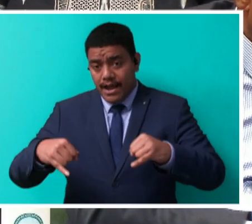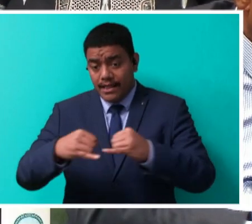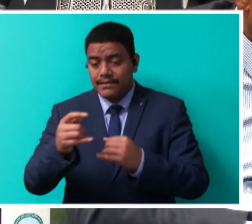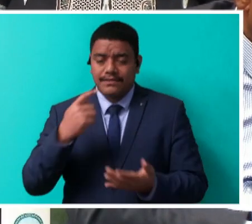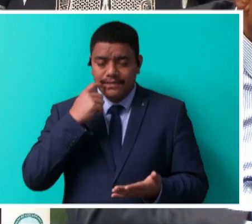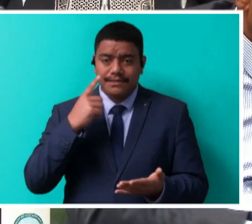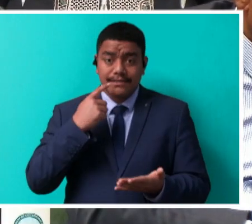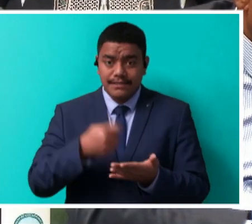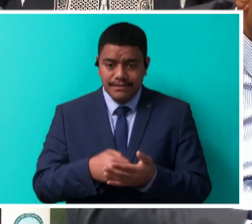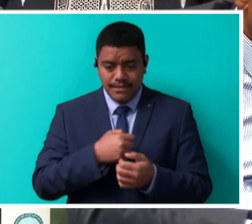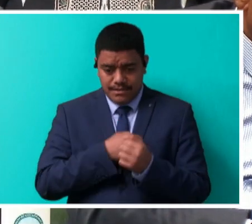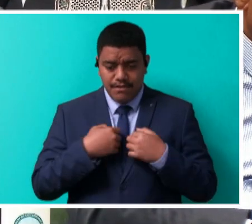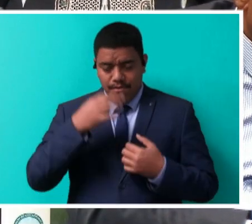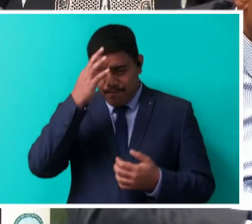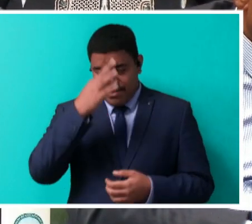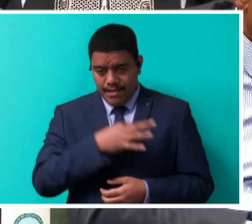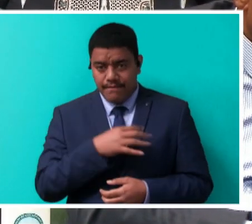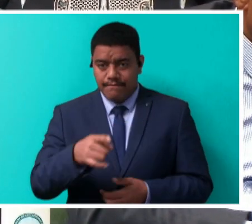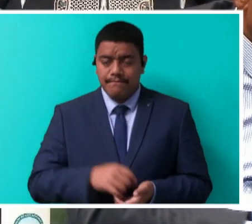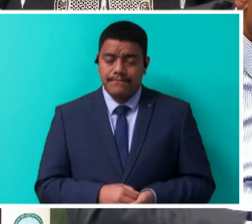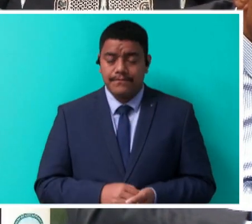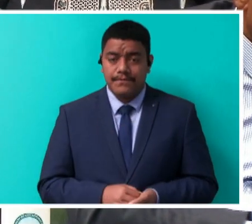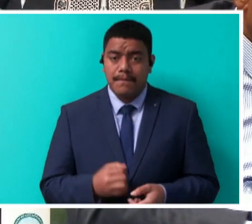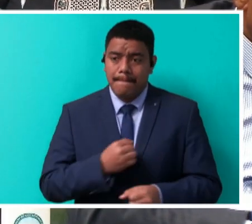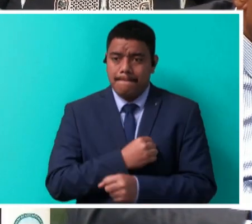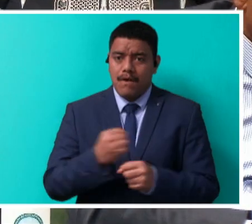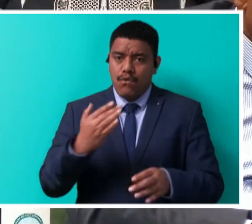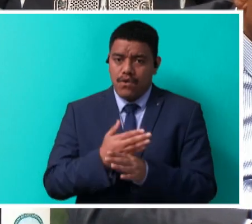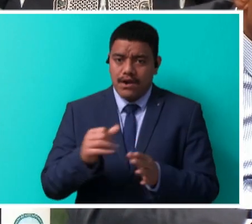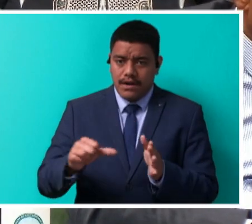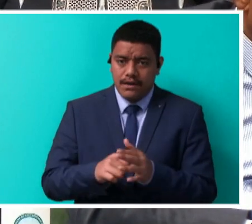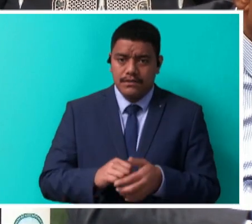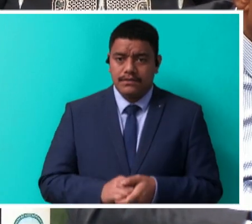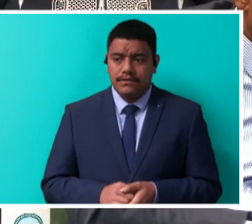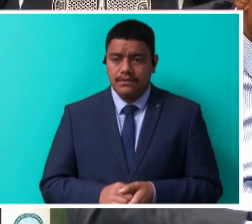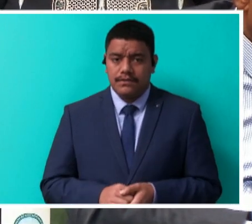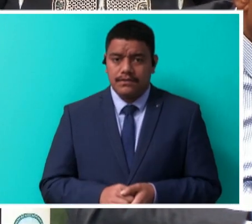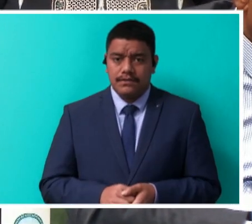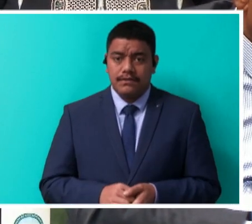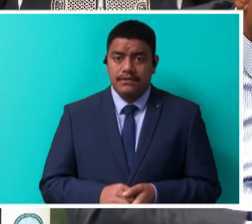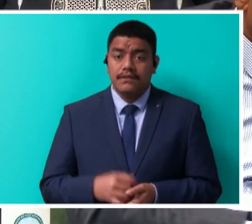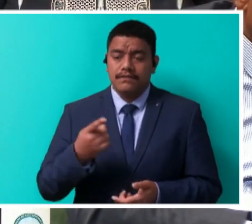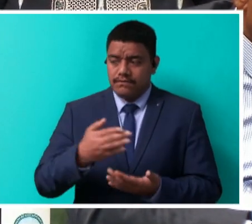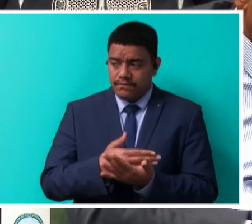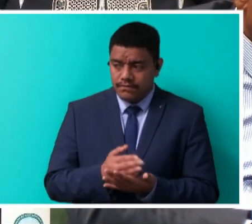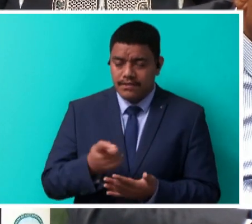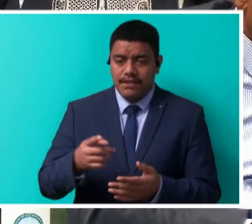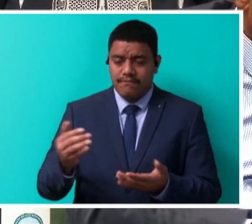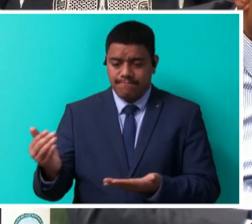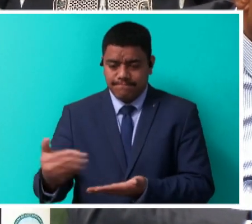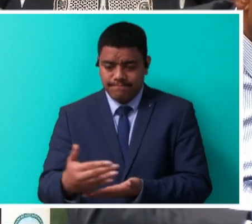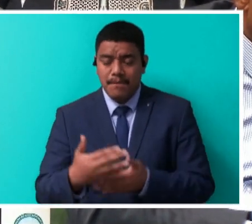to our belief in the power of regional cooperation. Through shared expertise, coordinated reform efforts, and collective